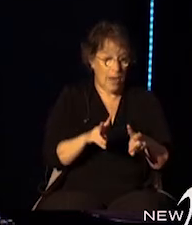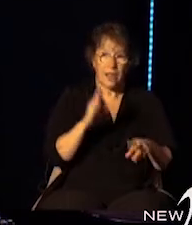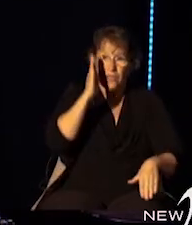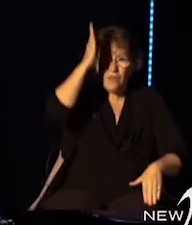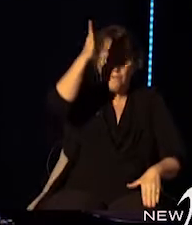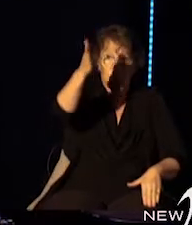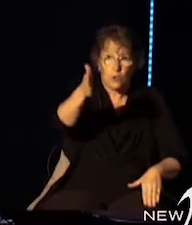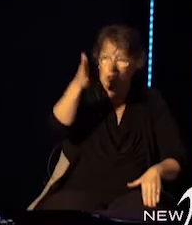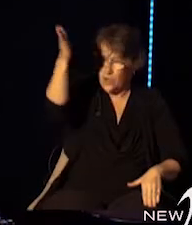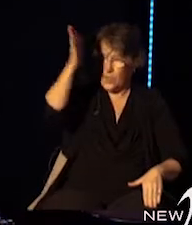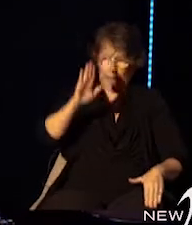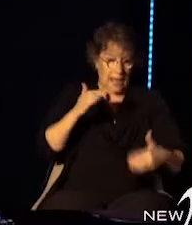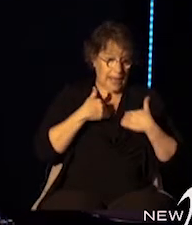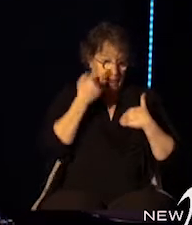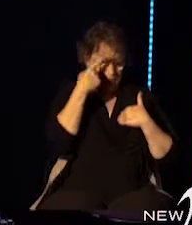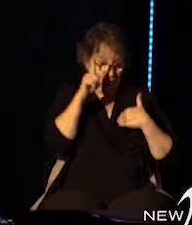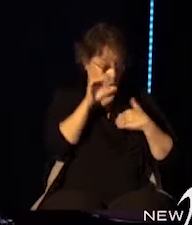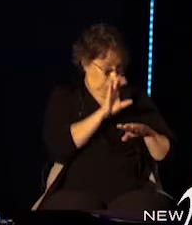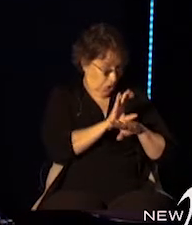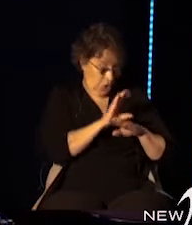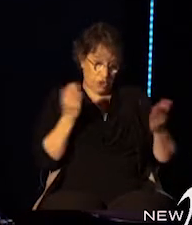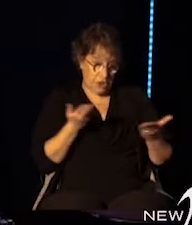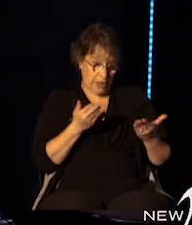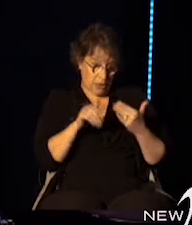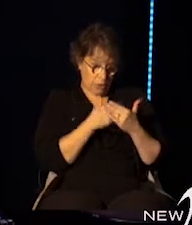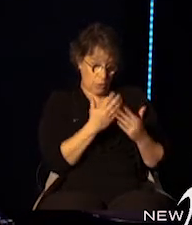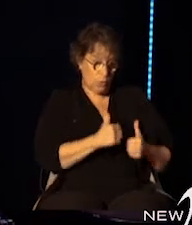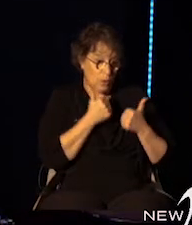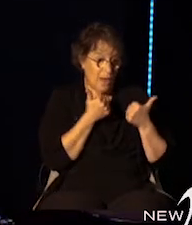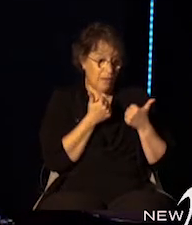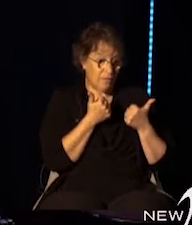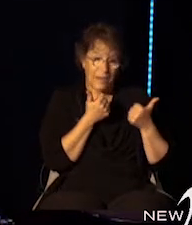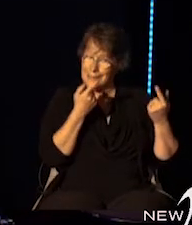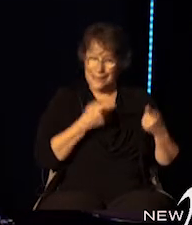reality without all of us sacrificing.